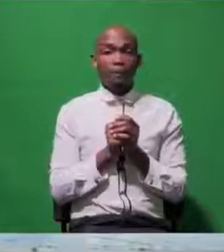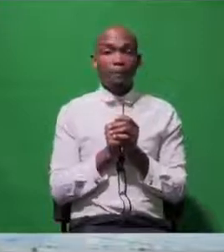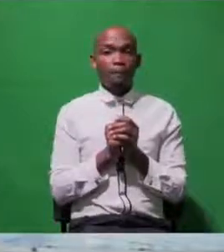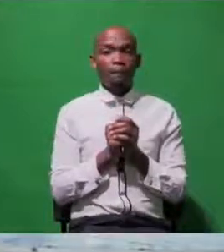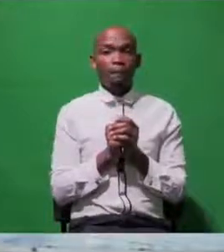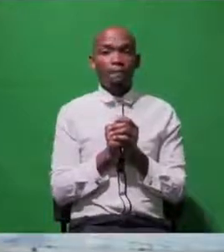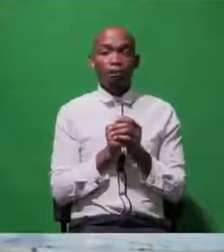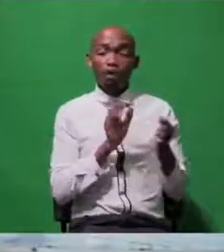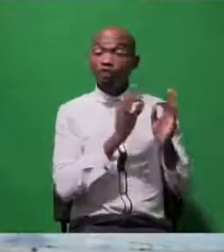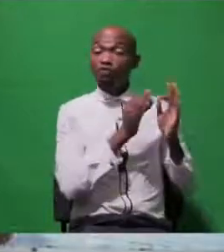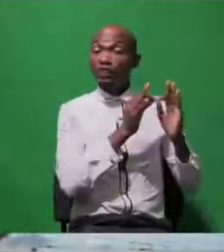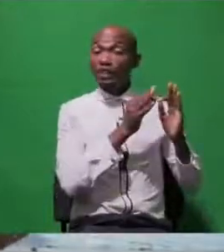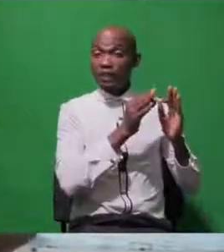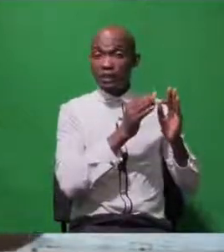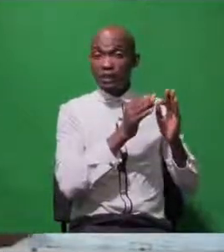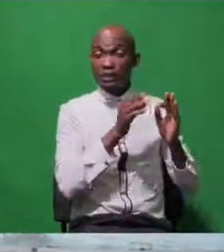raw